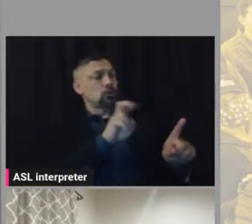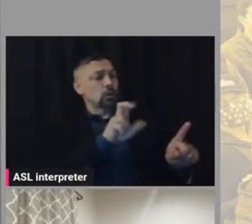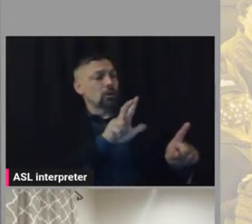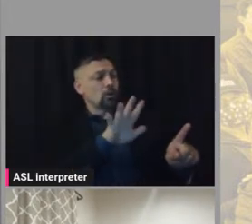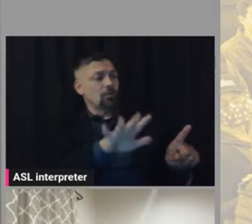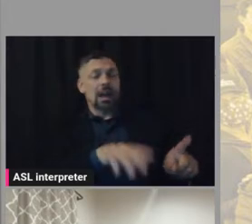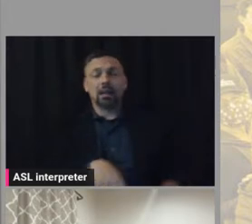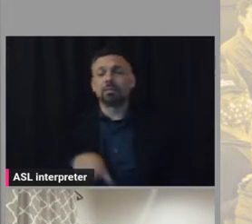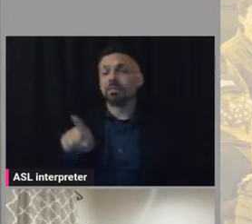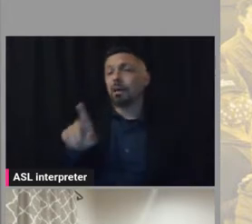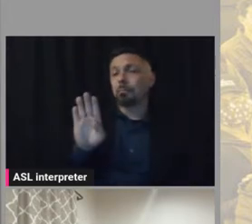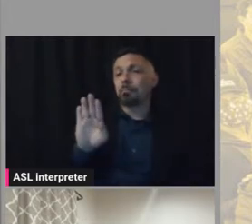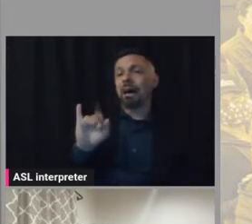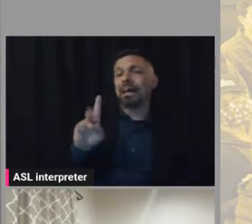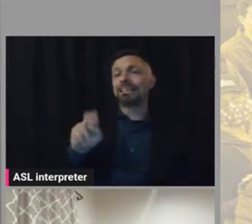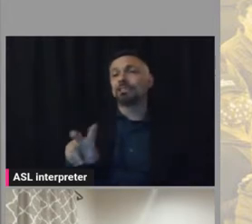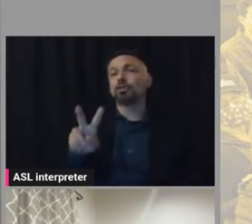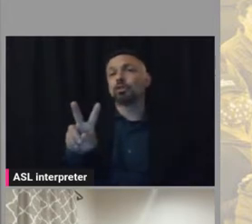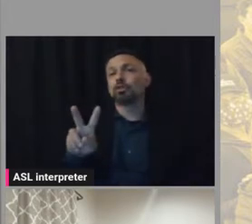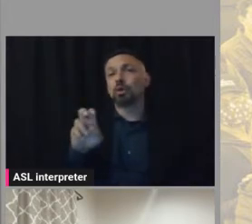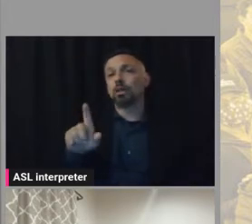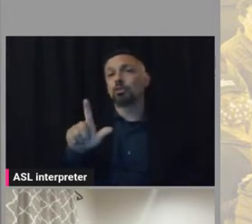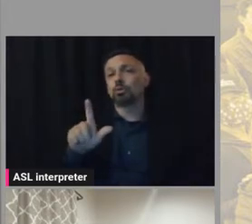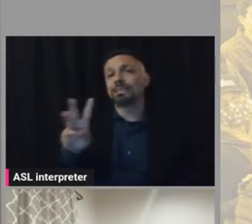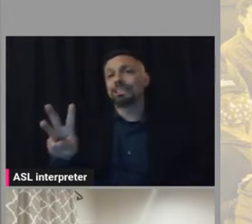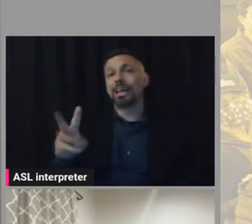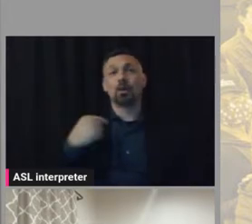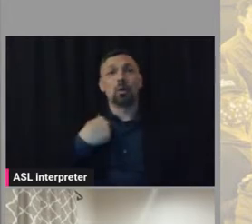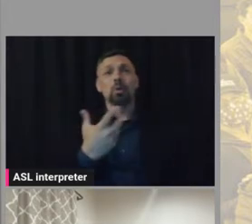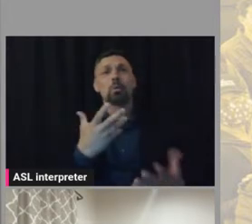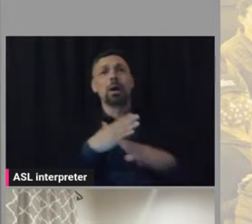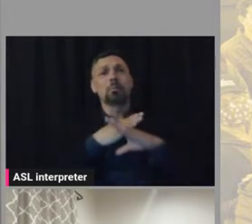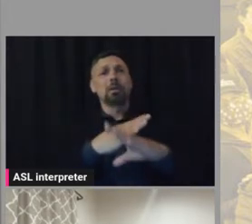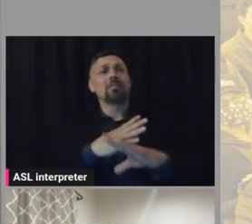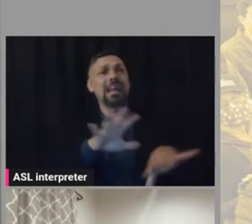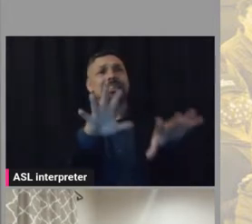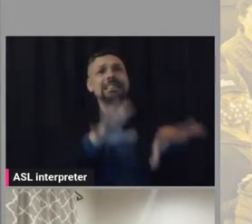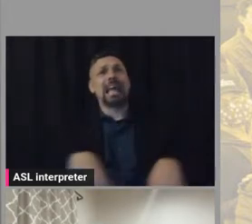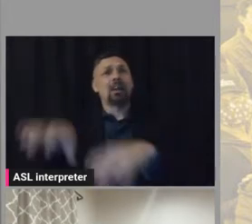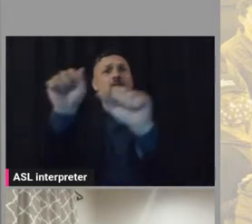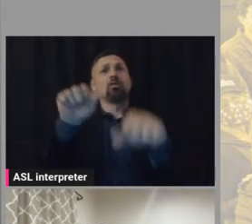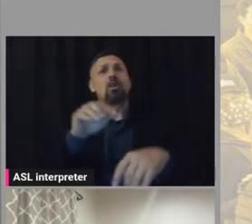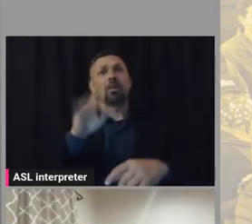226. So if we want to really prevent a MAGA takeover on the federal government,